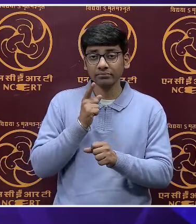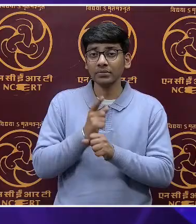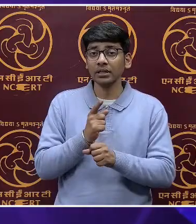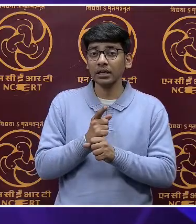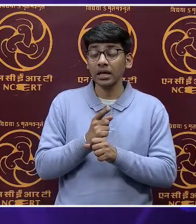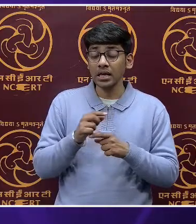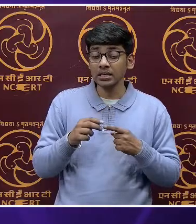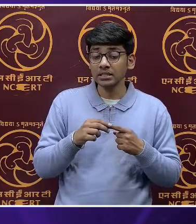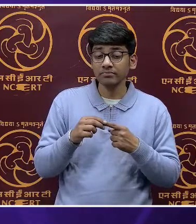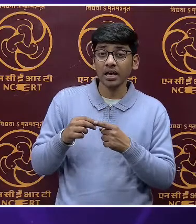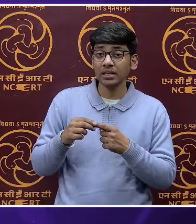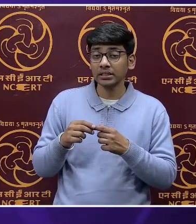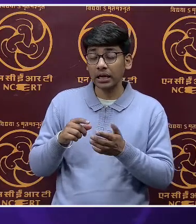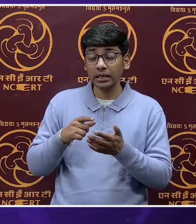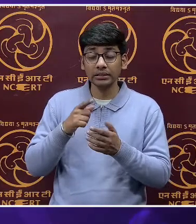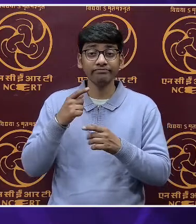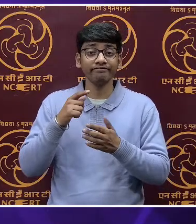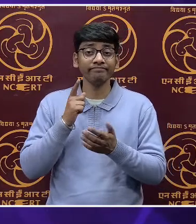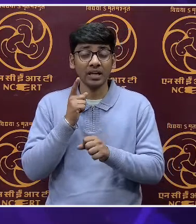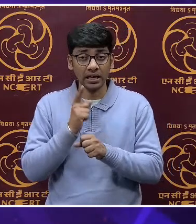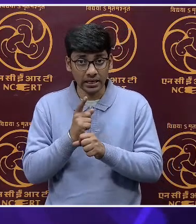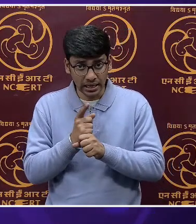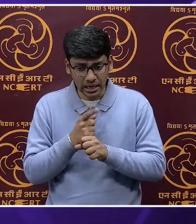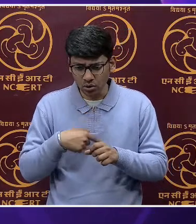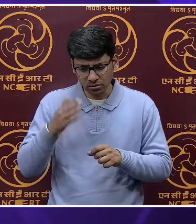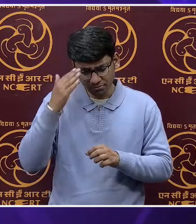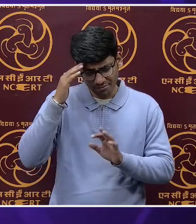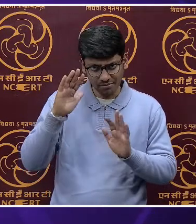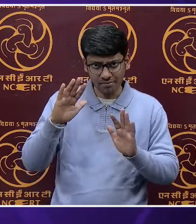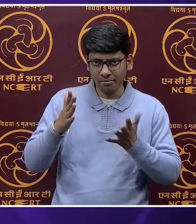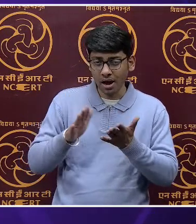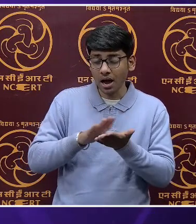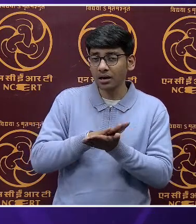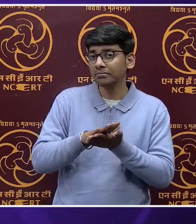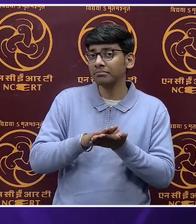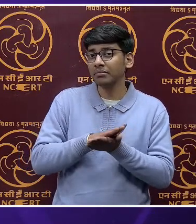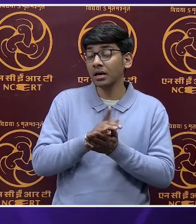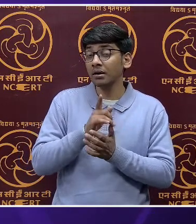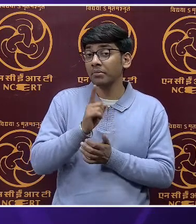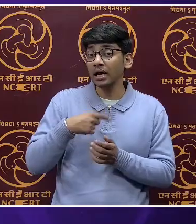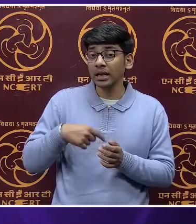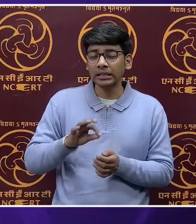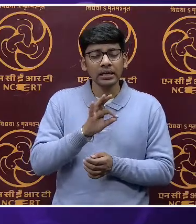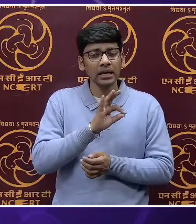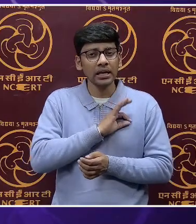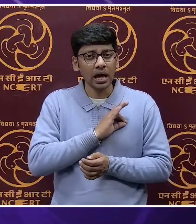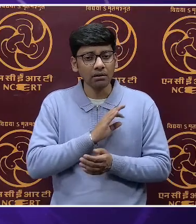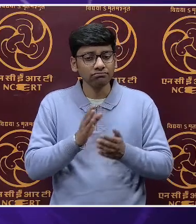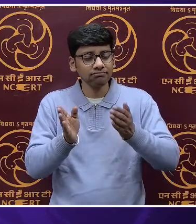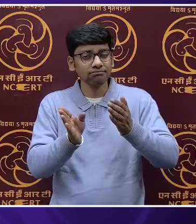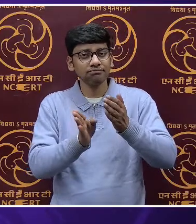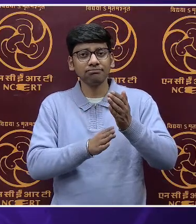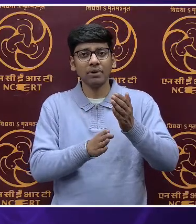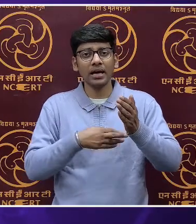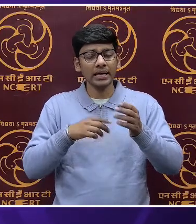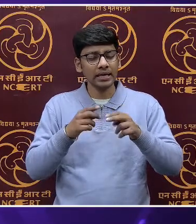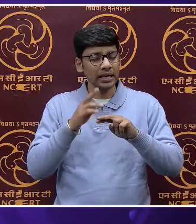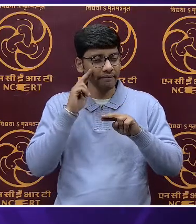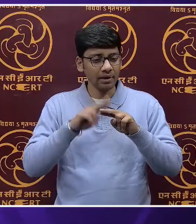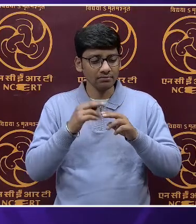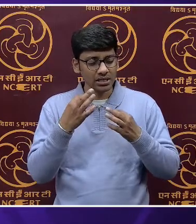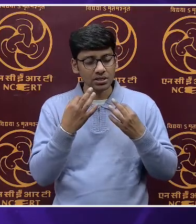mind it. He did not know how to teach a special child. Yeah. And yet, he was in love with music, and that's what he instilled in